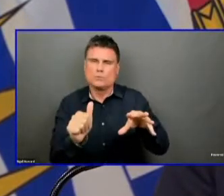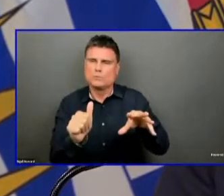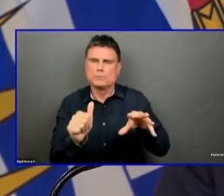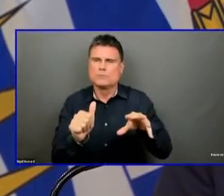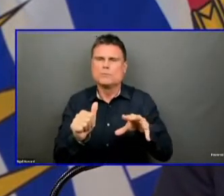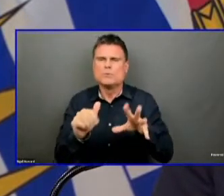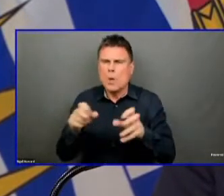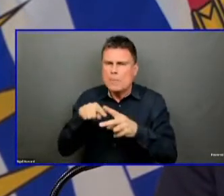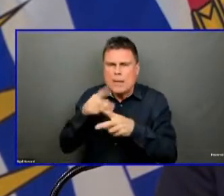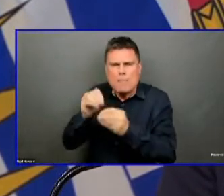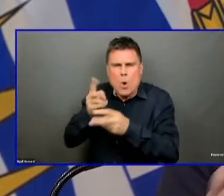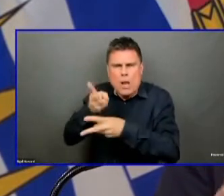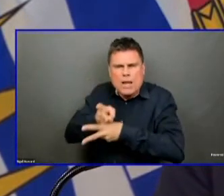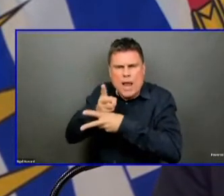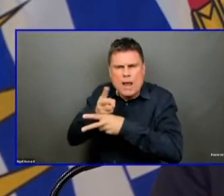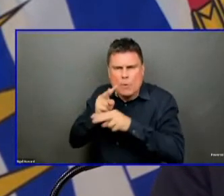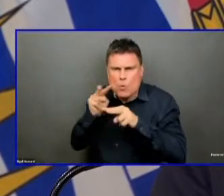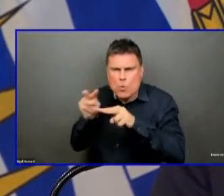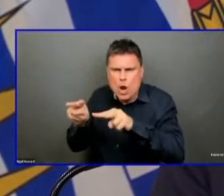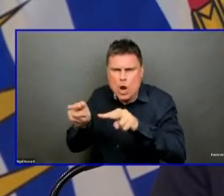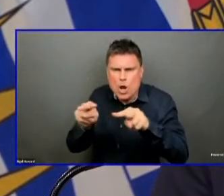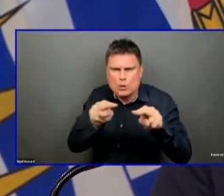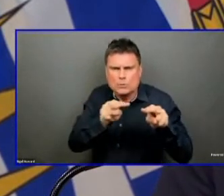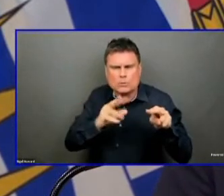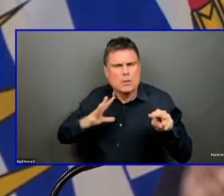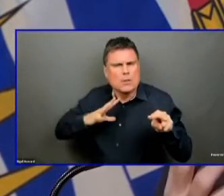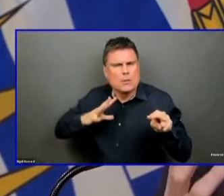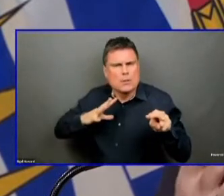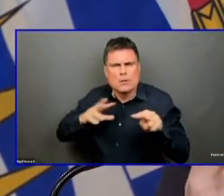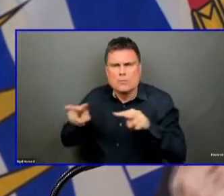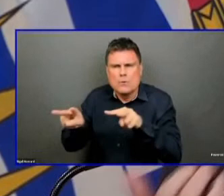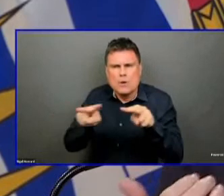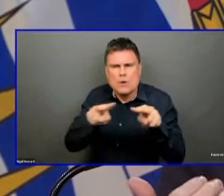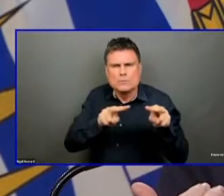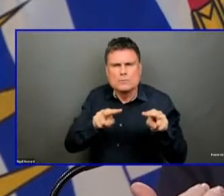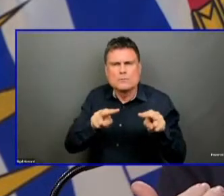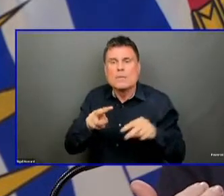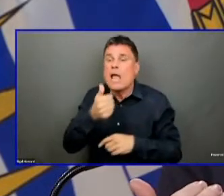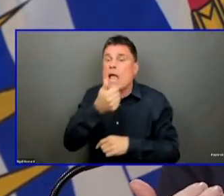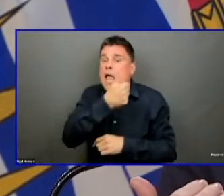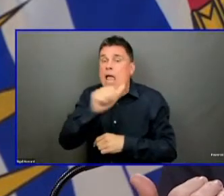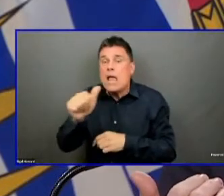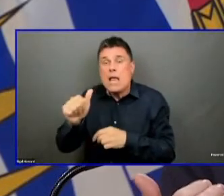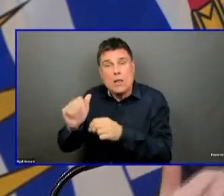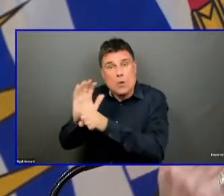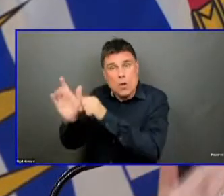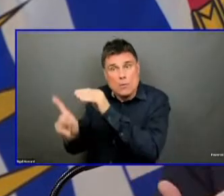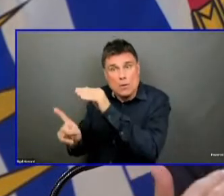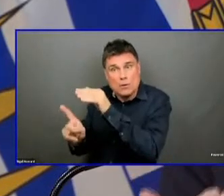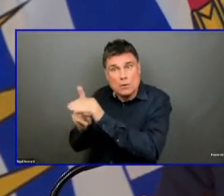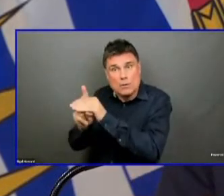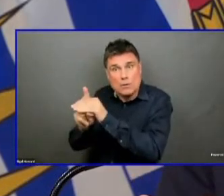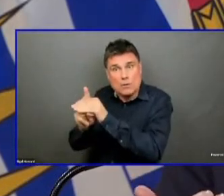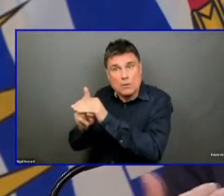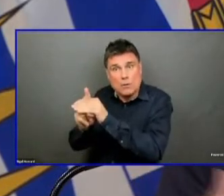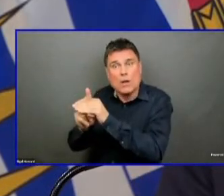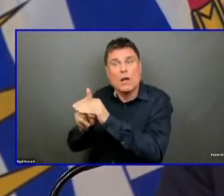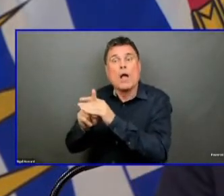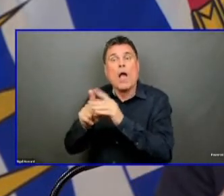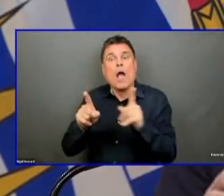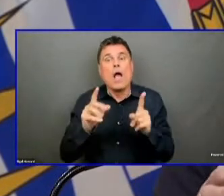that that any case is B117 now. So we are taking the same measures